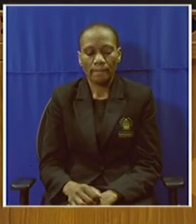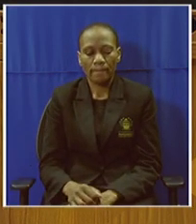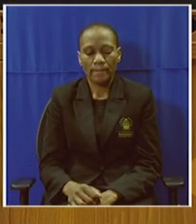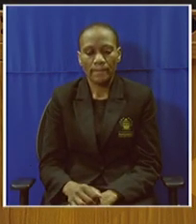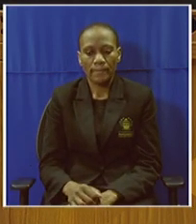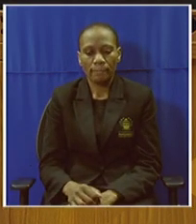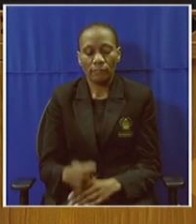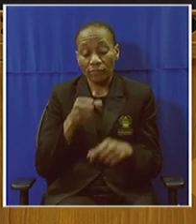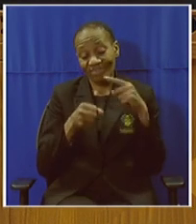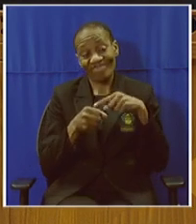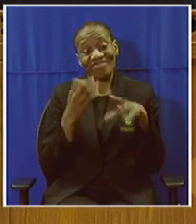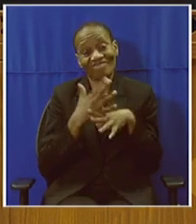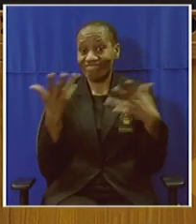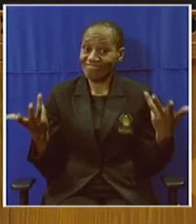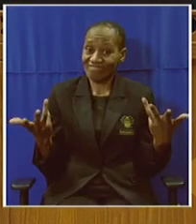It's not working. Oh.